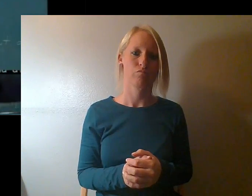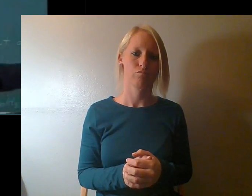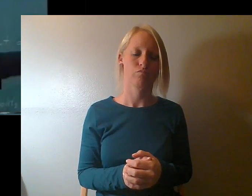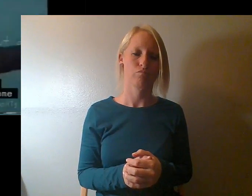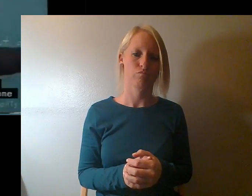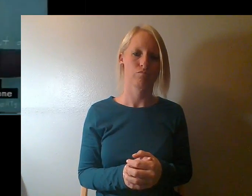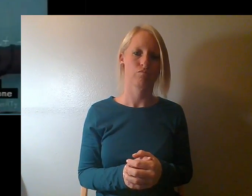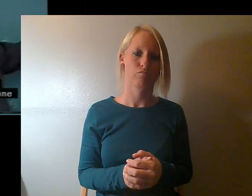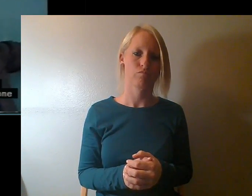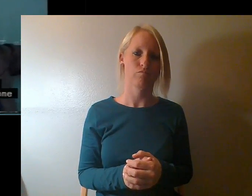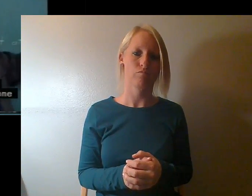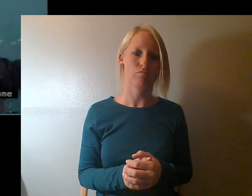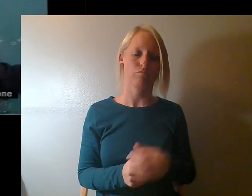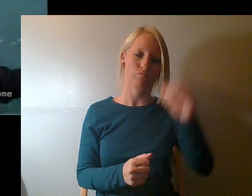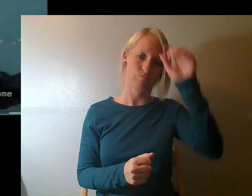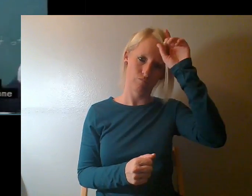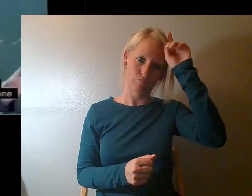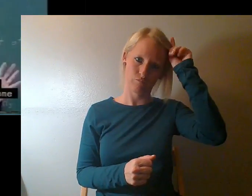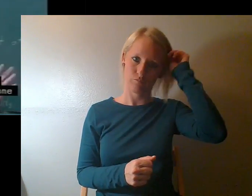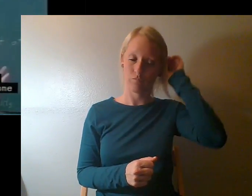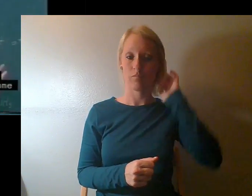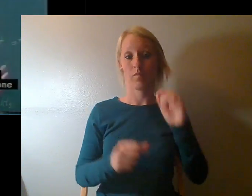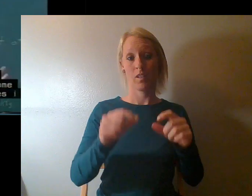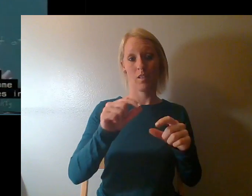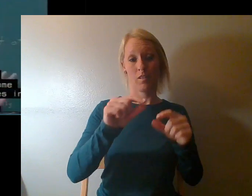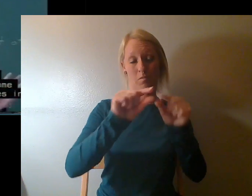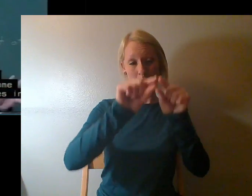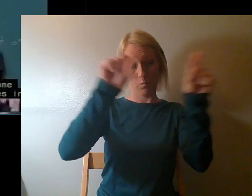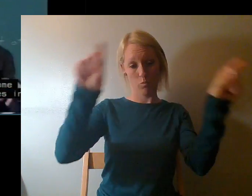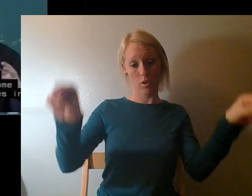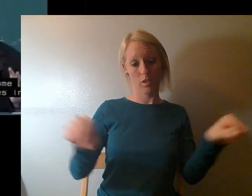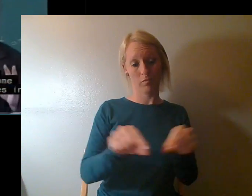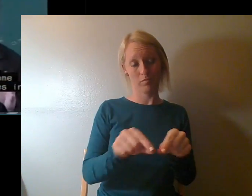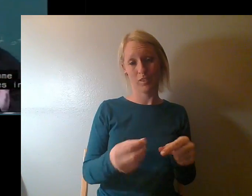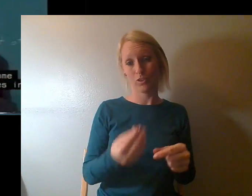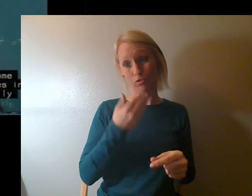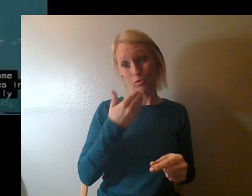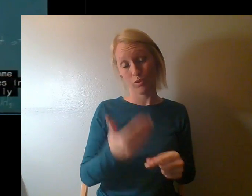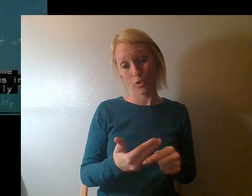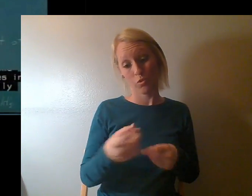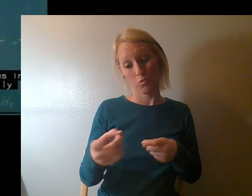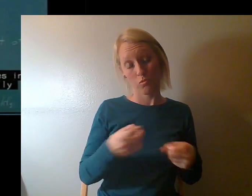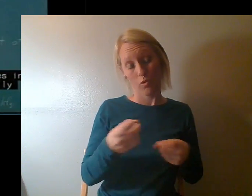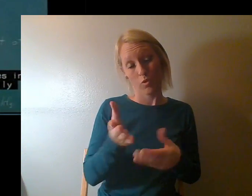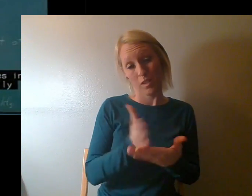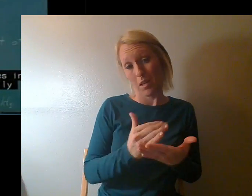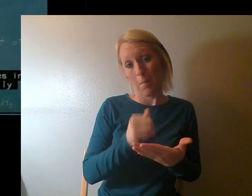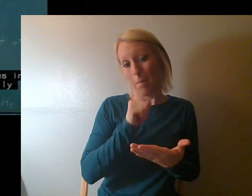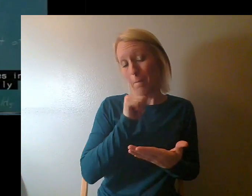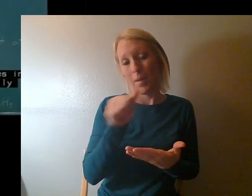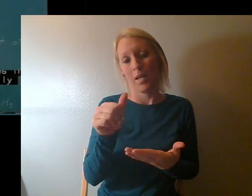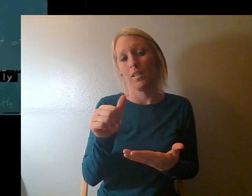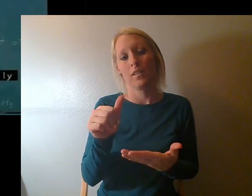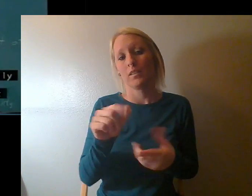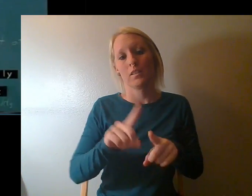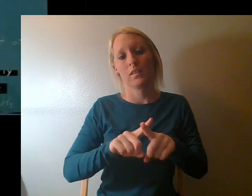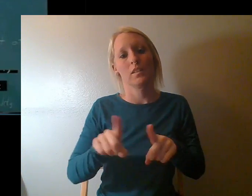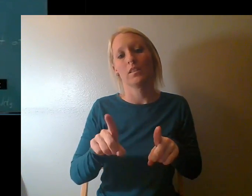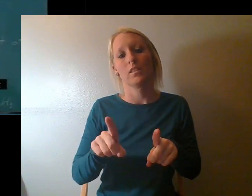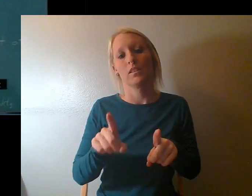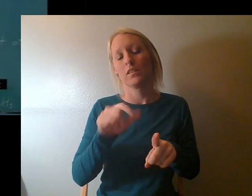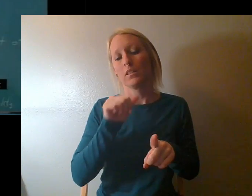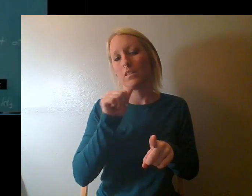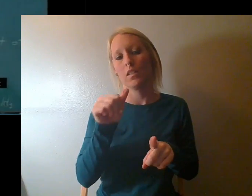So it's good, and it has some ability to control what goes in and out, but it's not totally perfect. All right, and that's why we still get